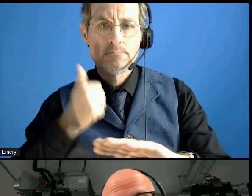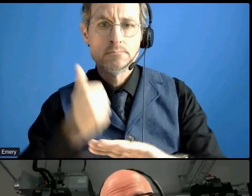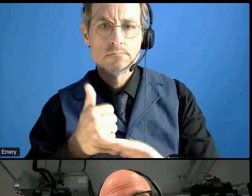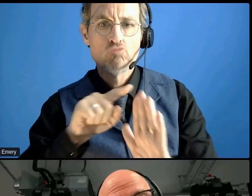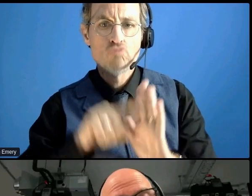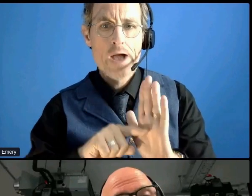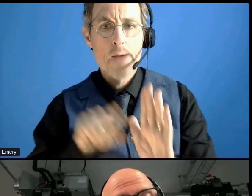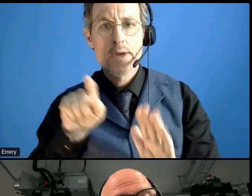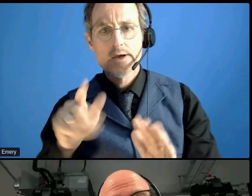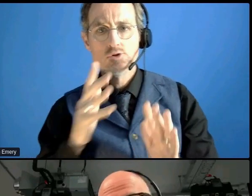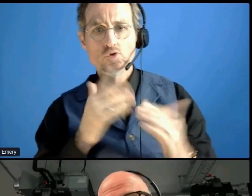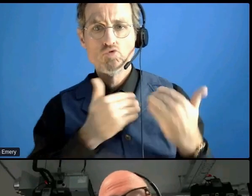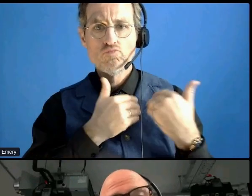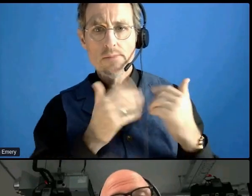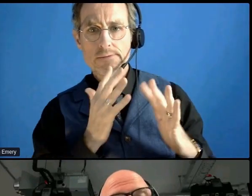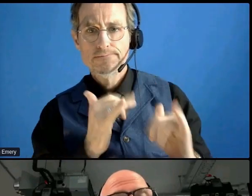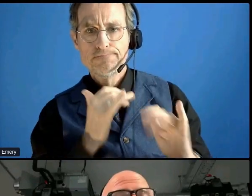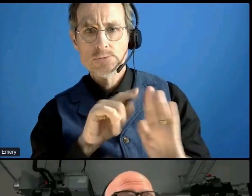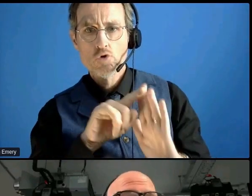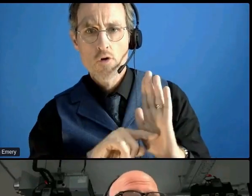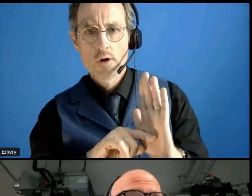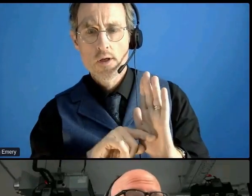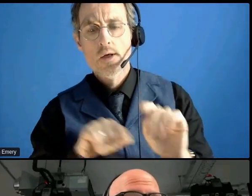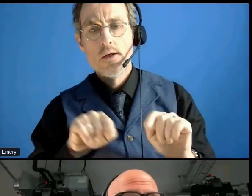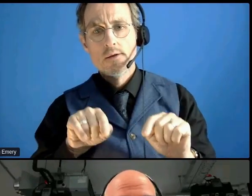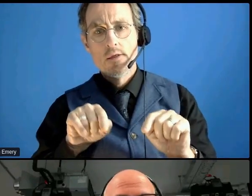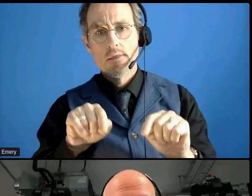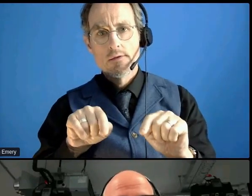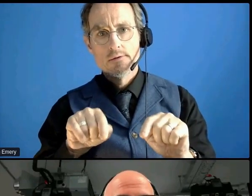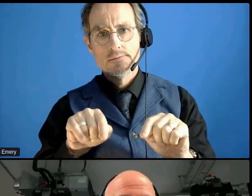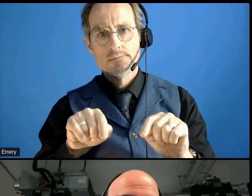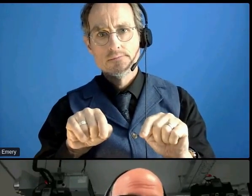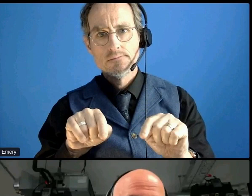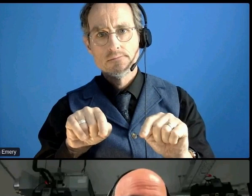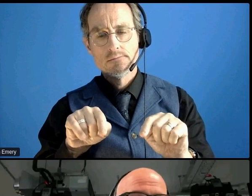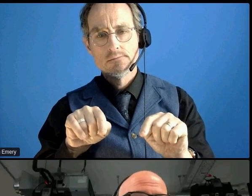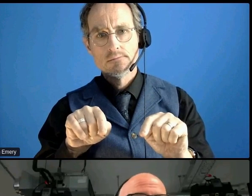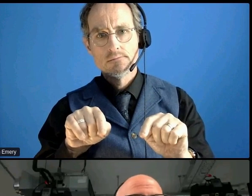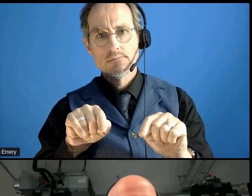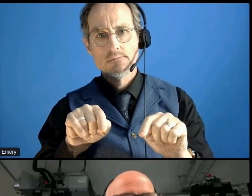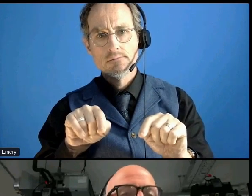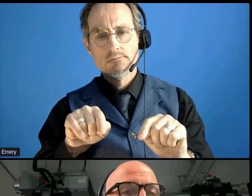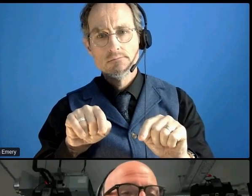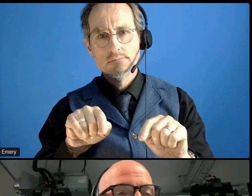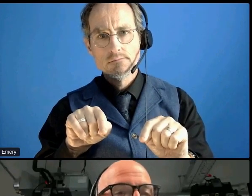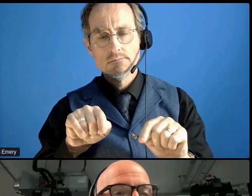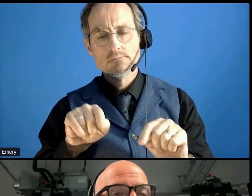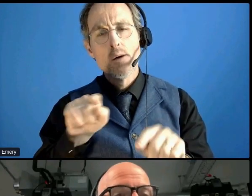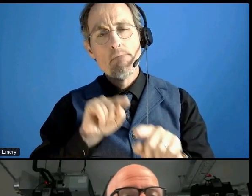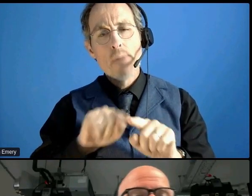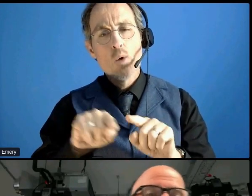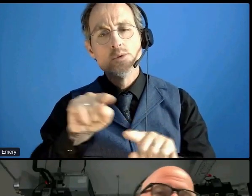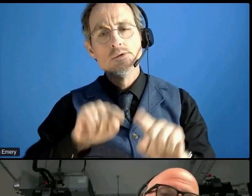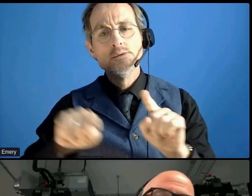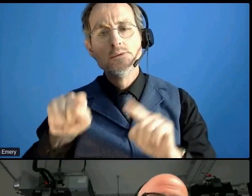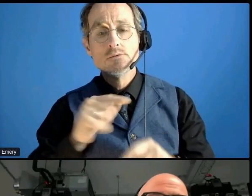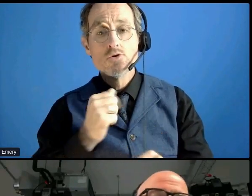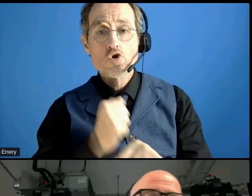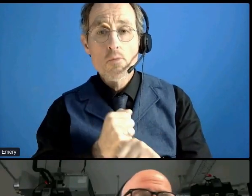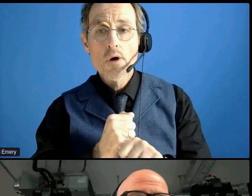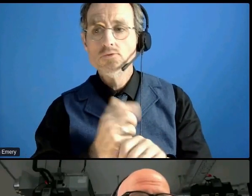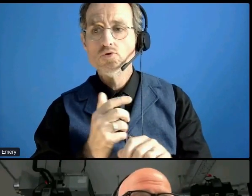to expect all your customers to do all that work for you when you want them to use your